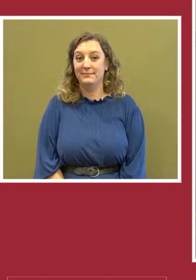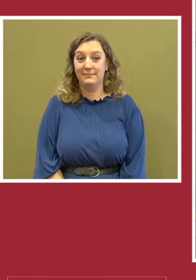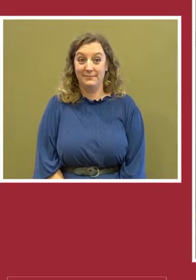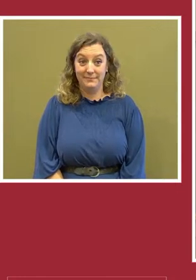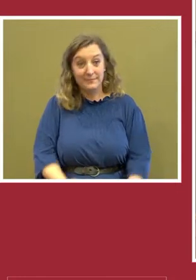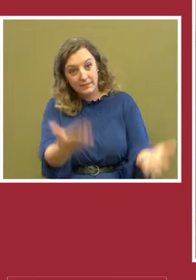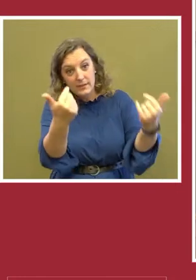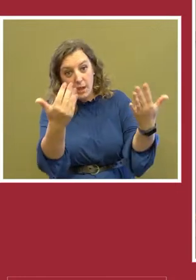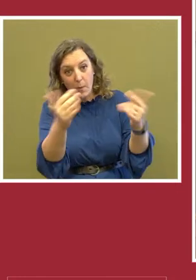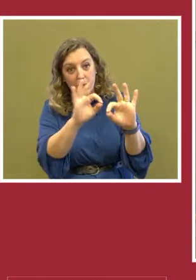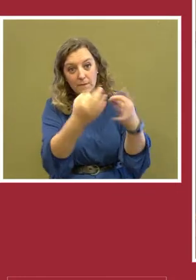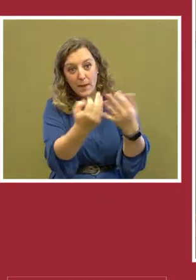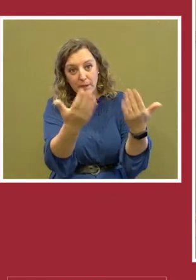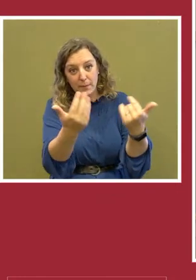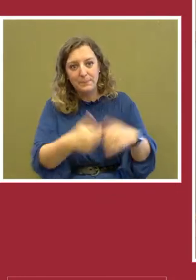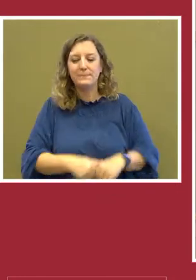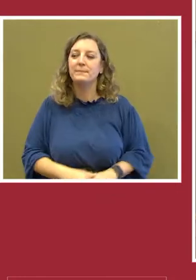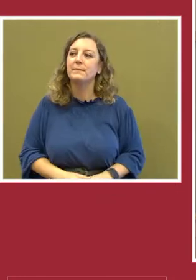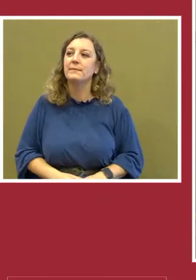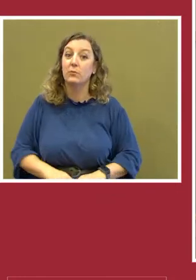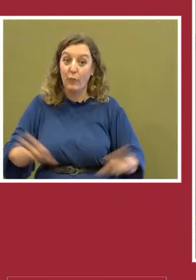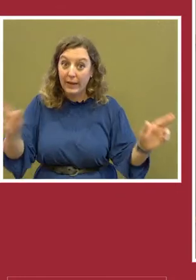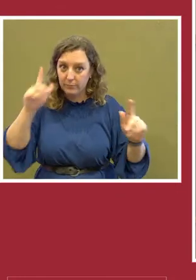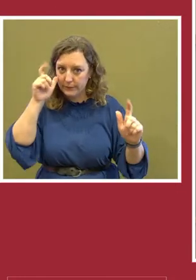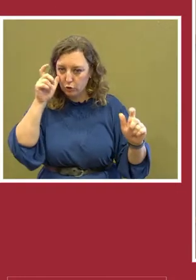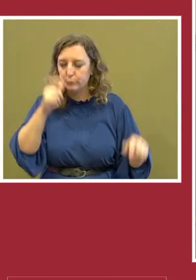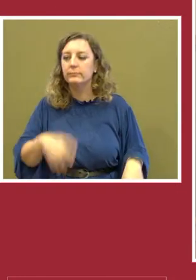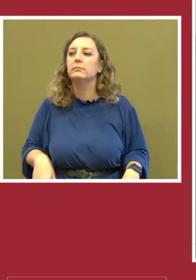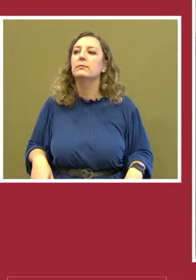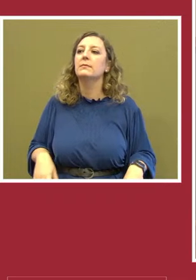You're going to have to come up here and get a picture here in just a minute.